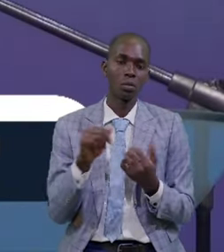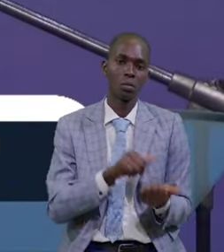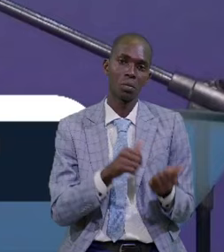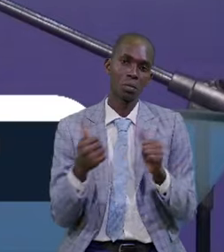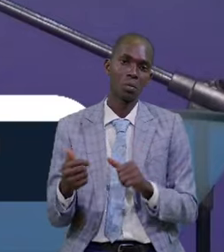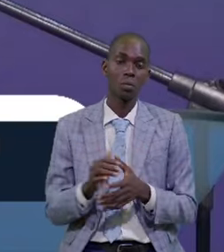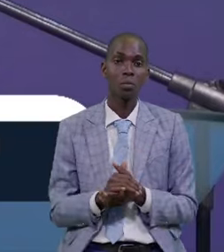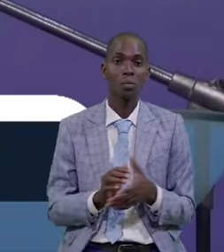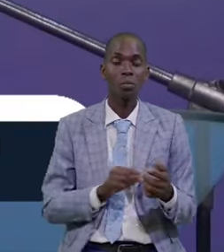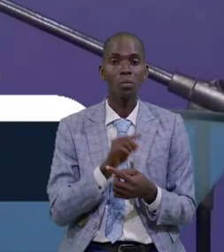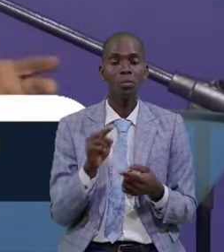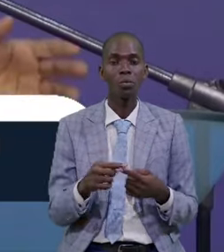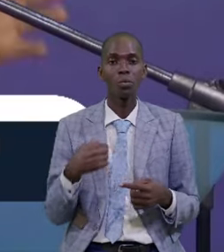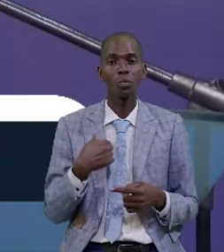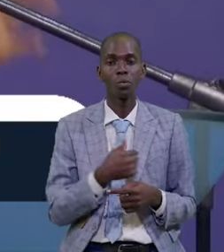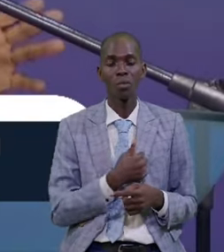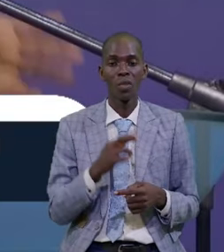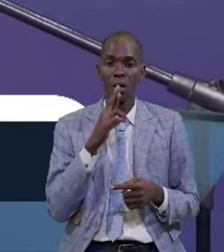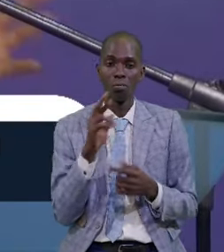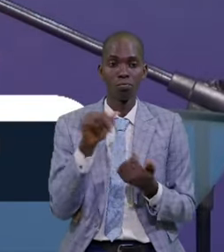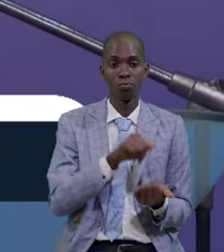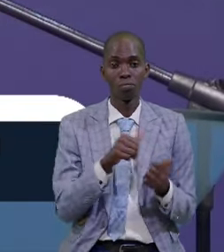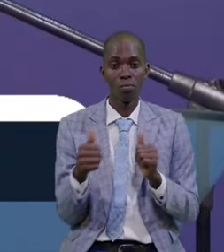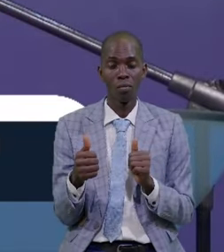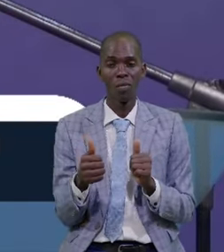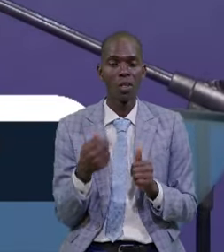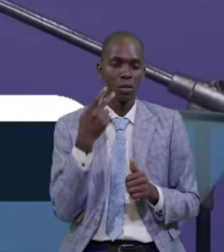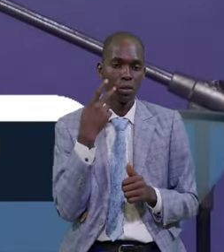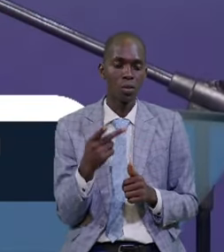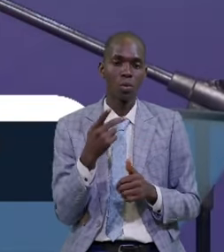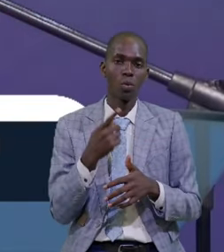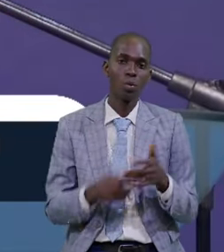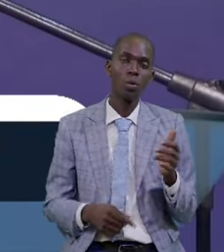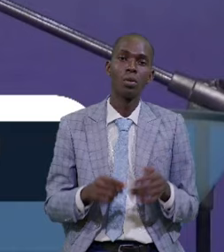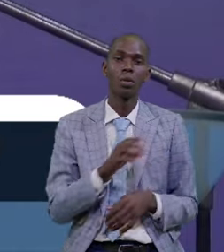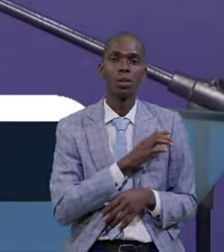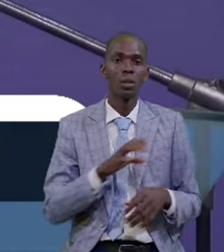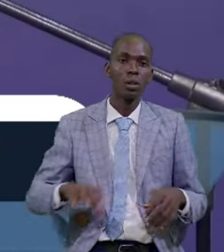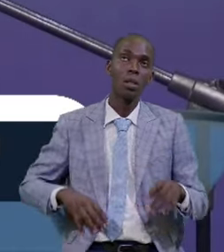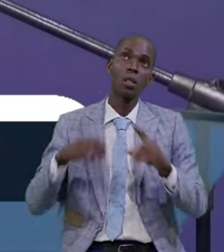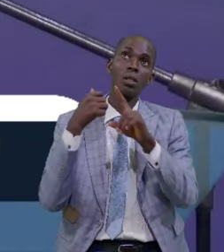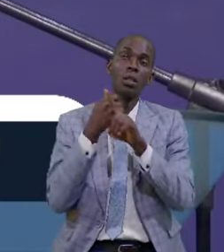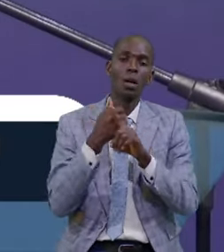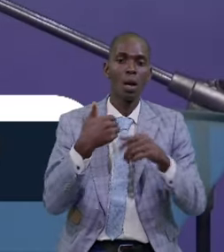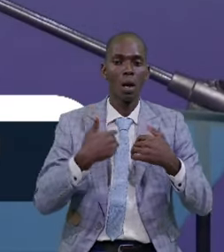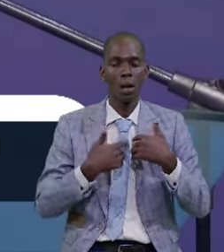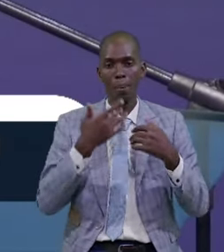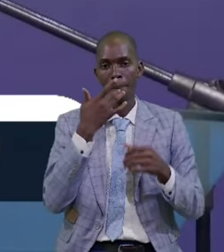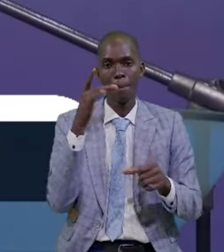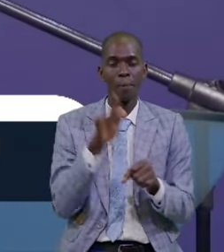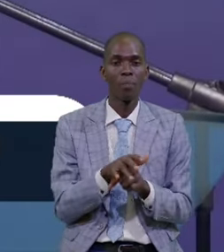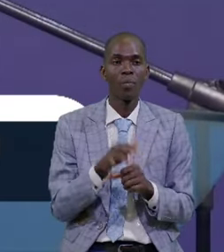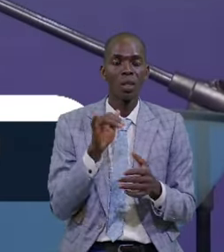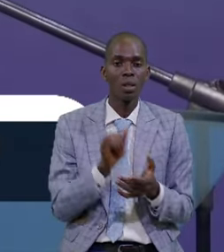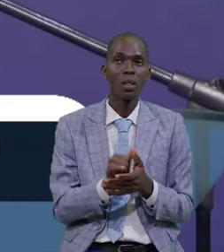we're baptized, here is what God Christ himself has promised, that he